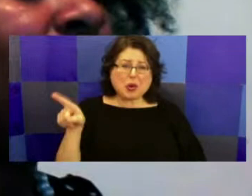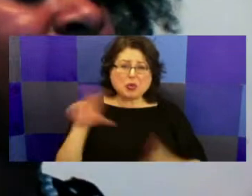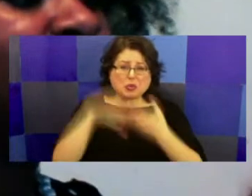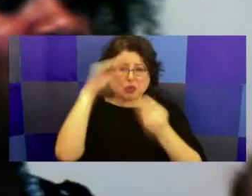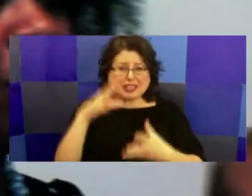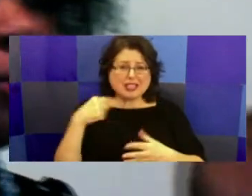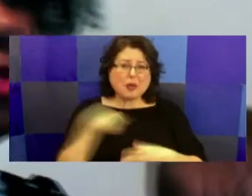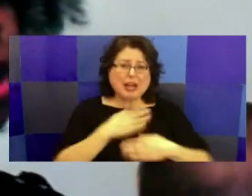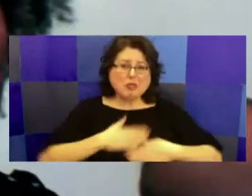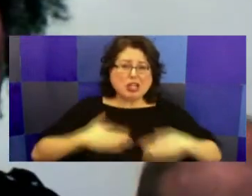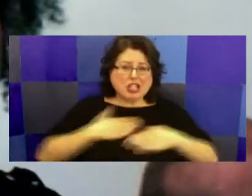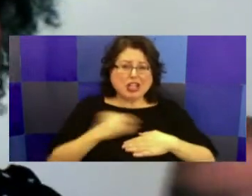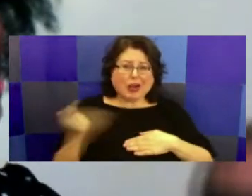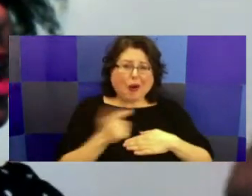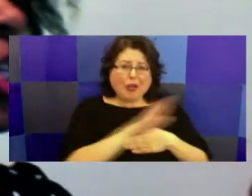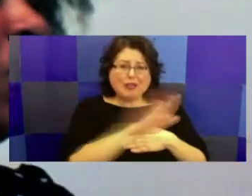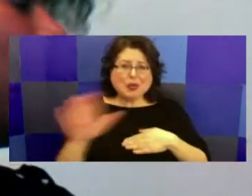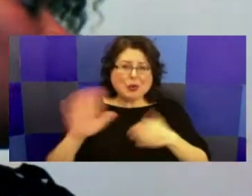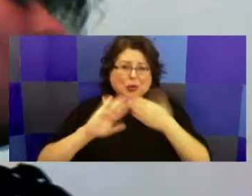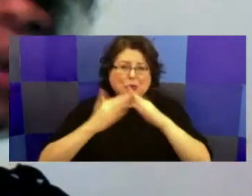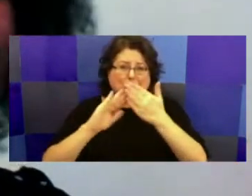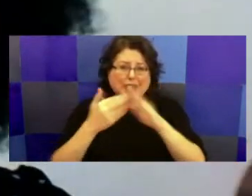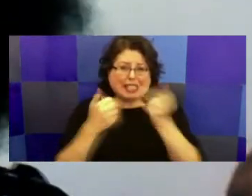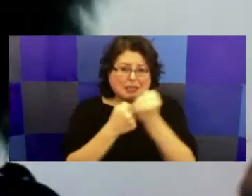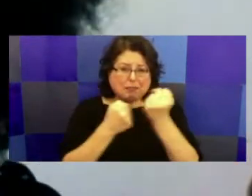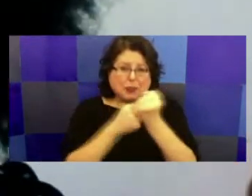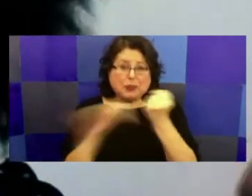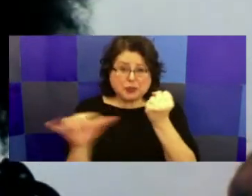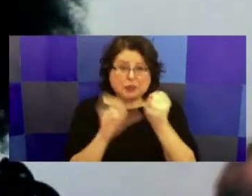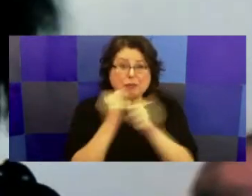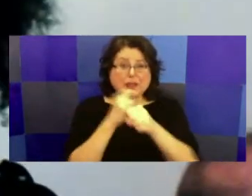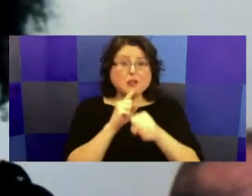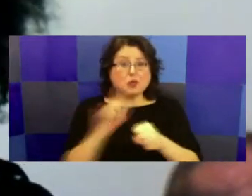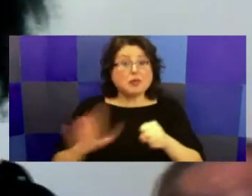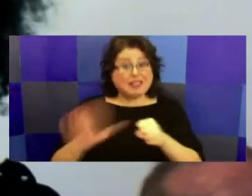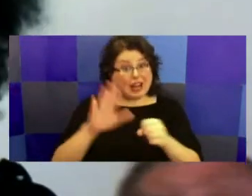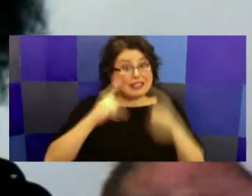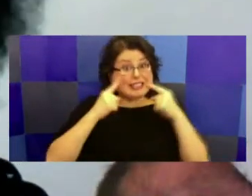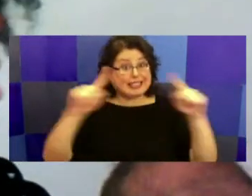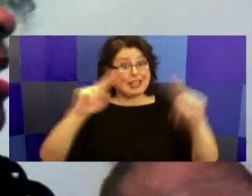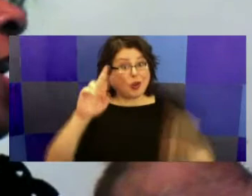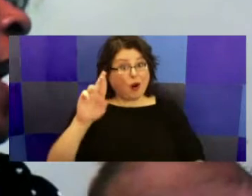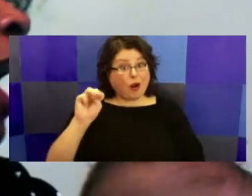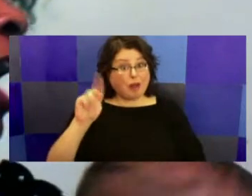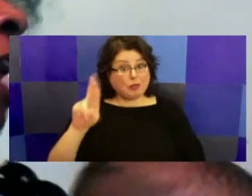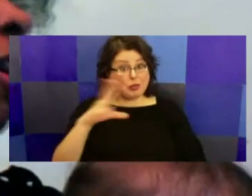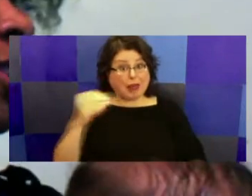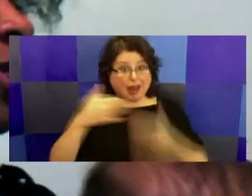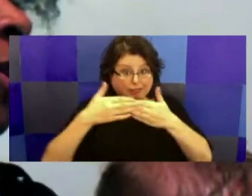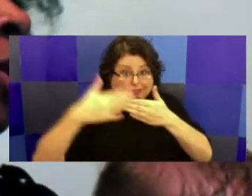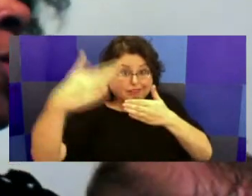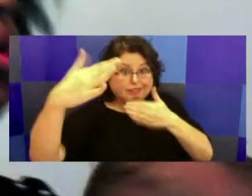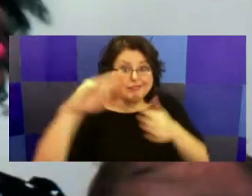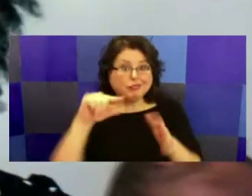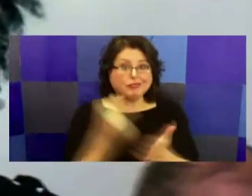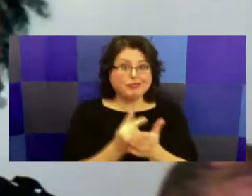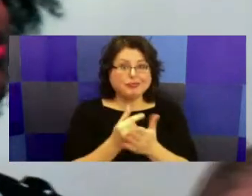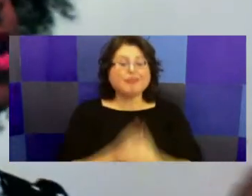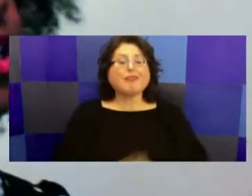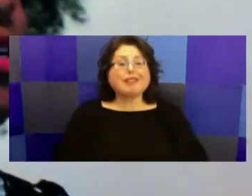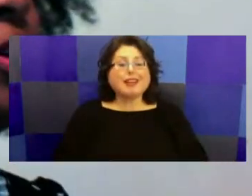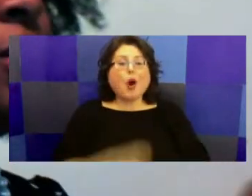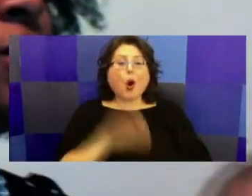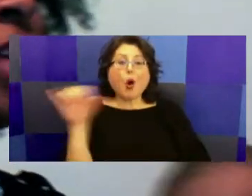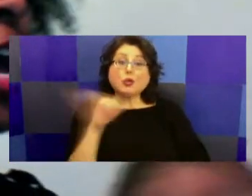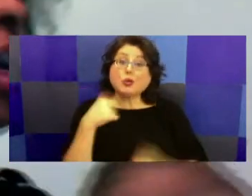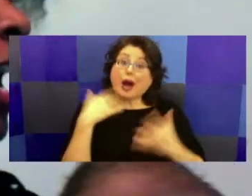of all the support from the community to ensure their success at RMU and beyond. I also want to give